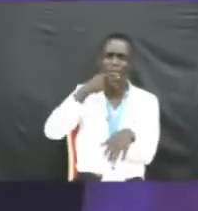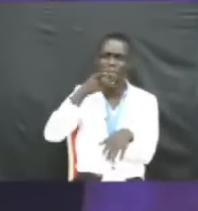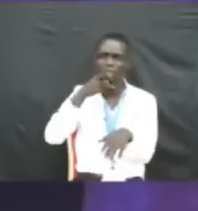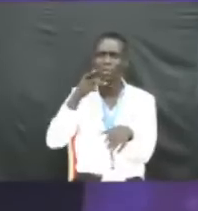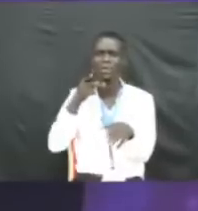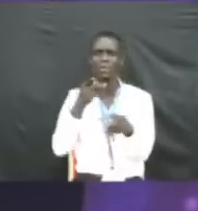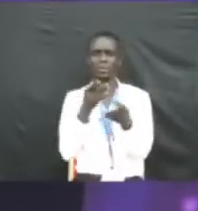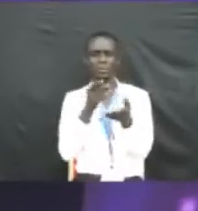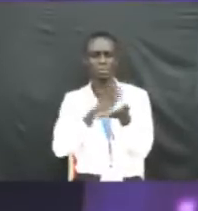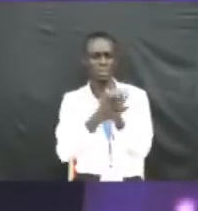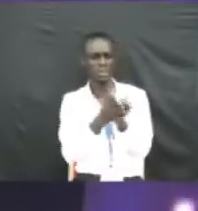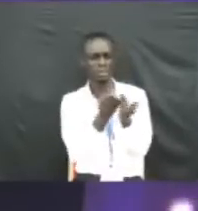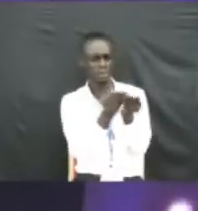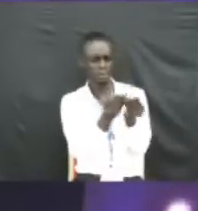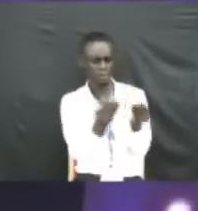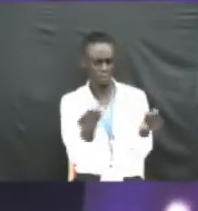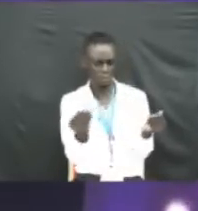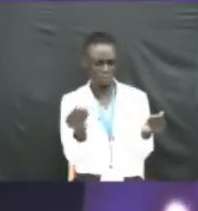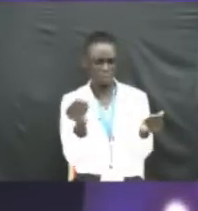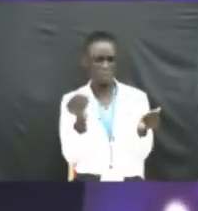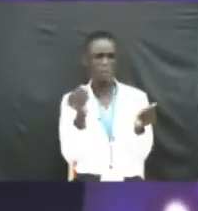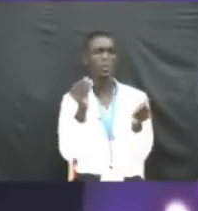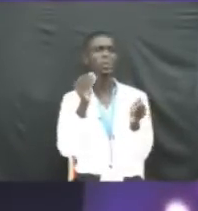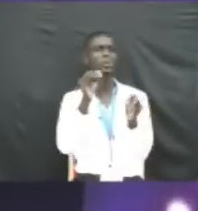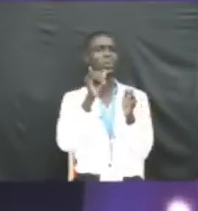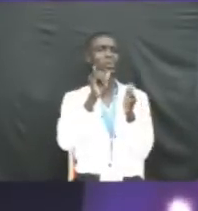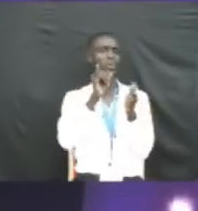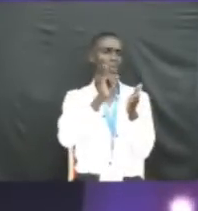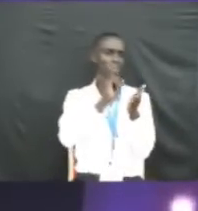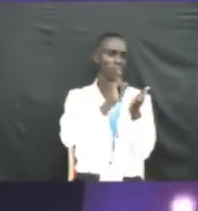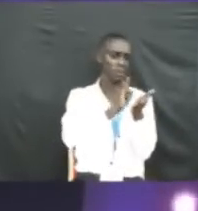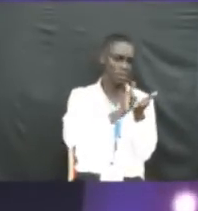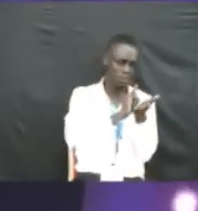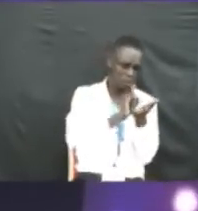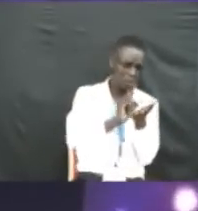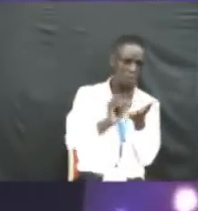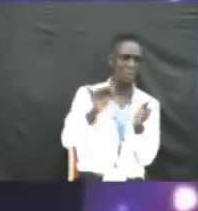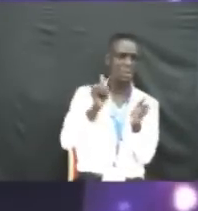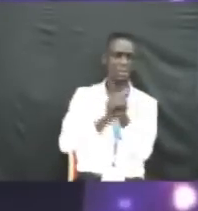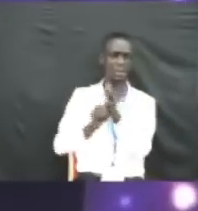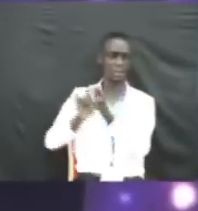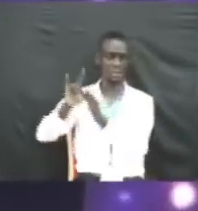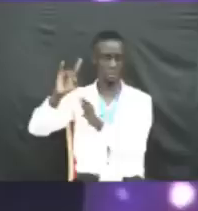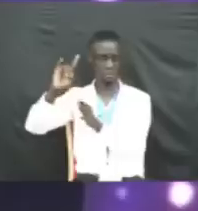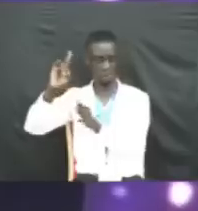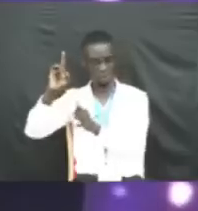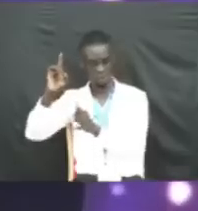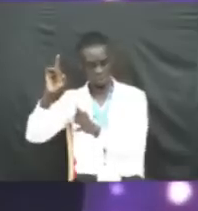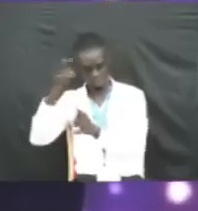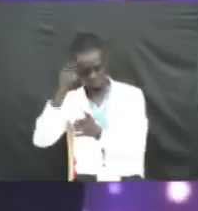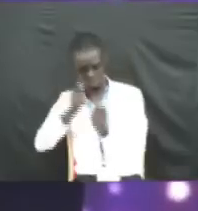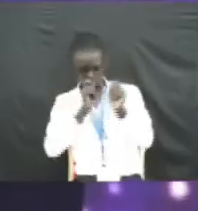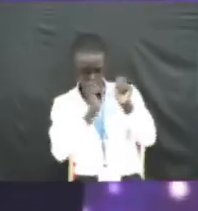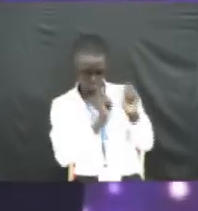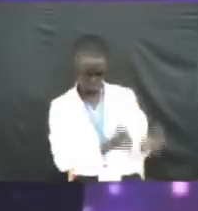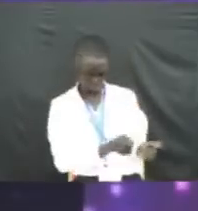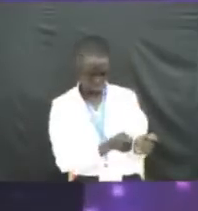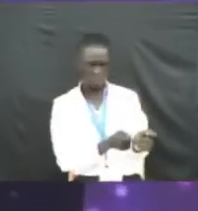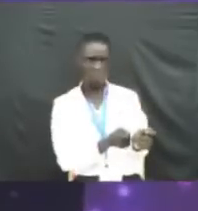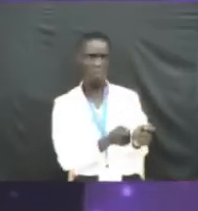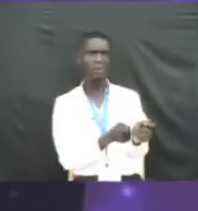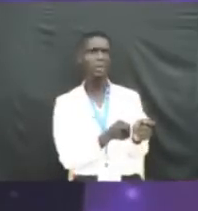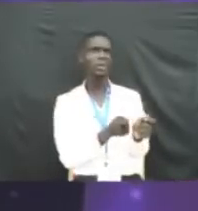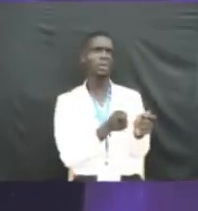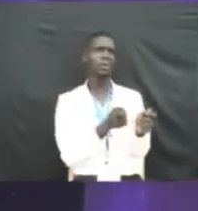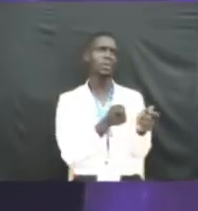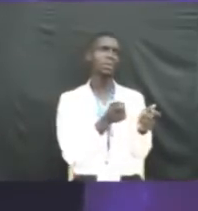awarded by the state at the recent national honors and awards event presented and presided over